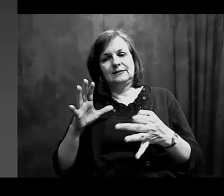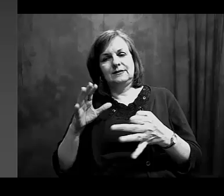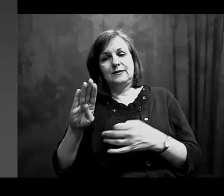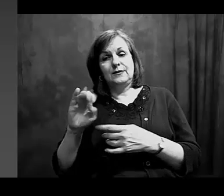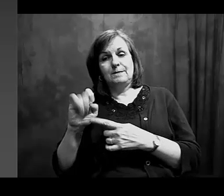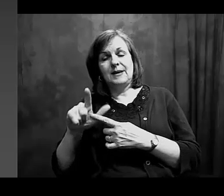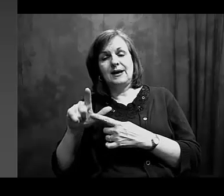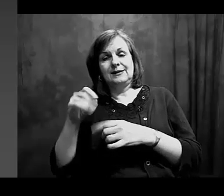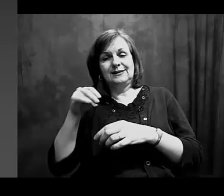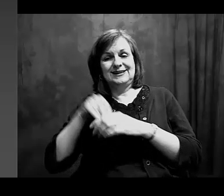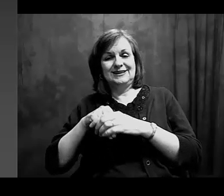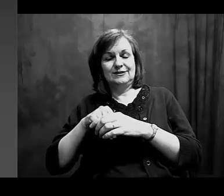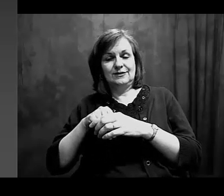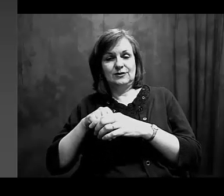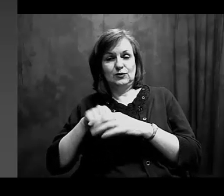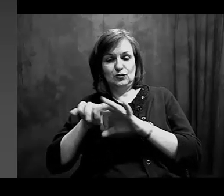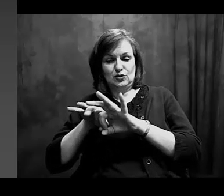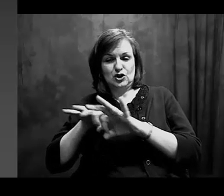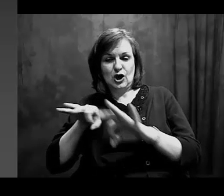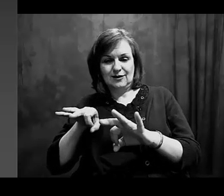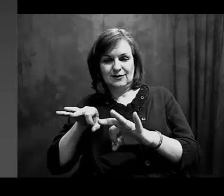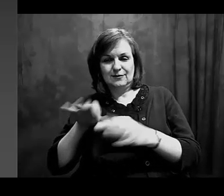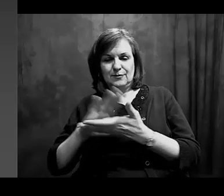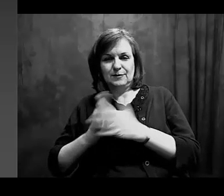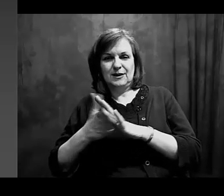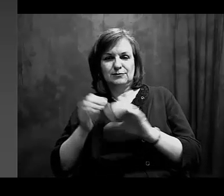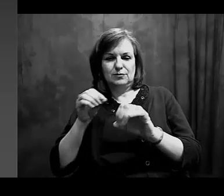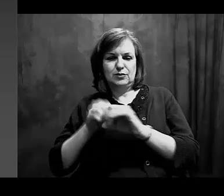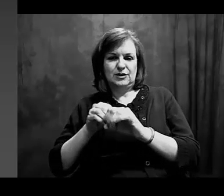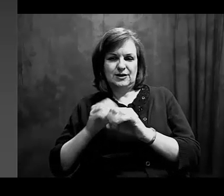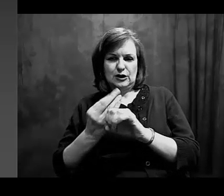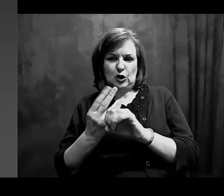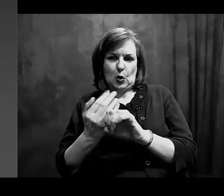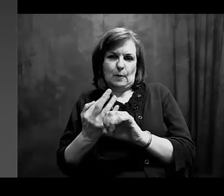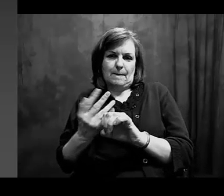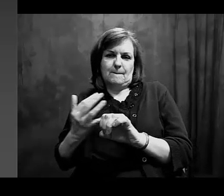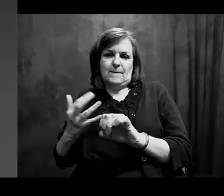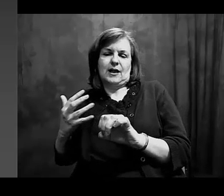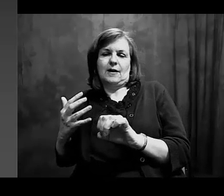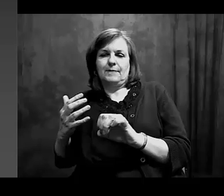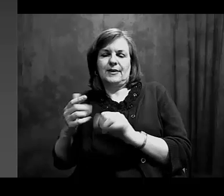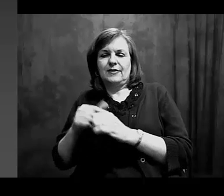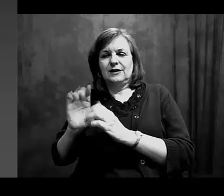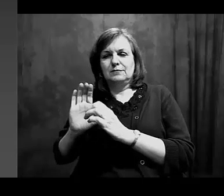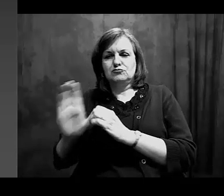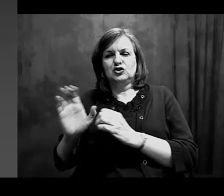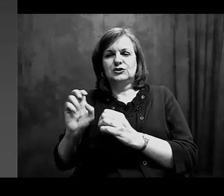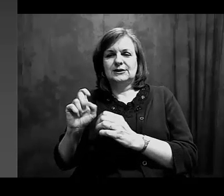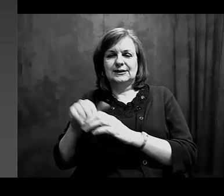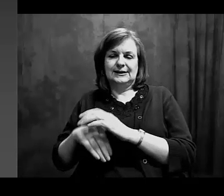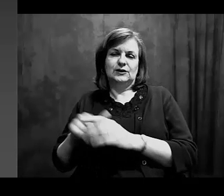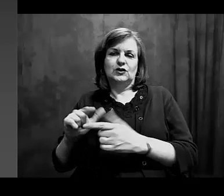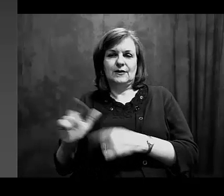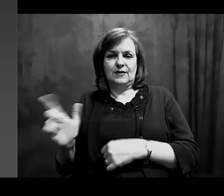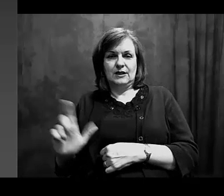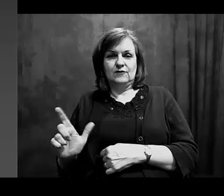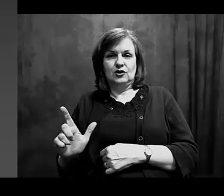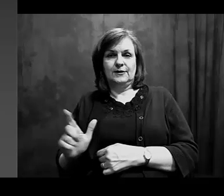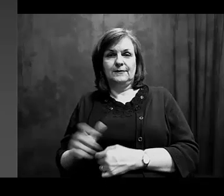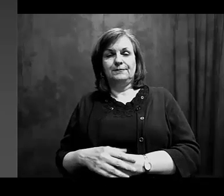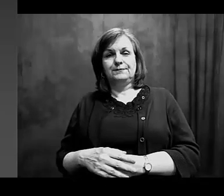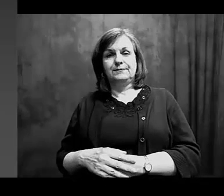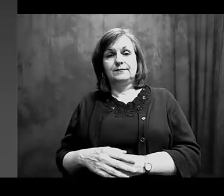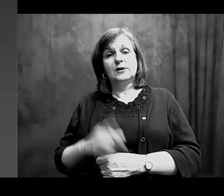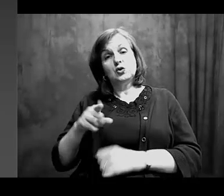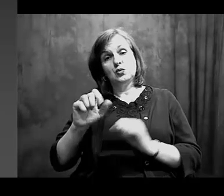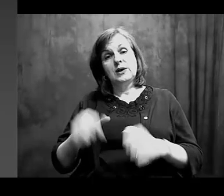we call the common hepatic duct that goes into the small intestine. If there is a blockage, if